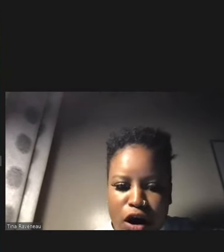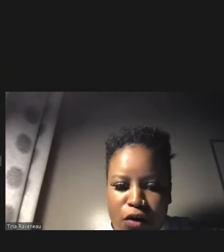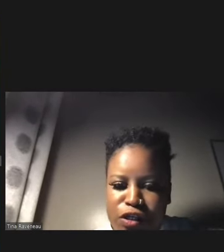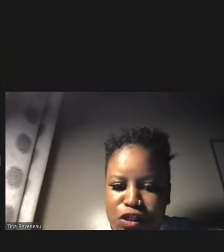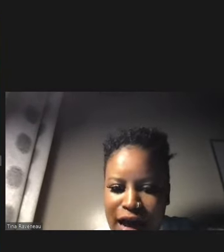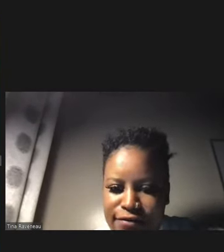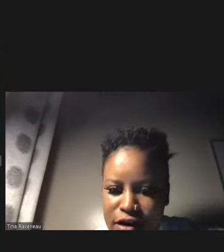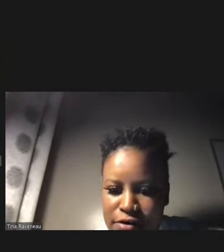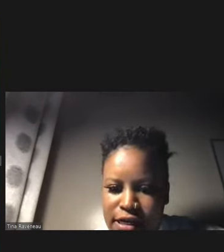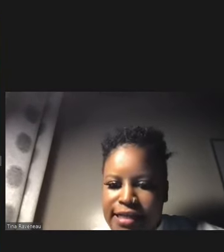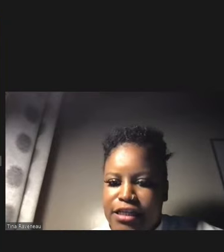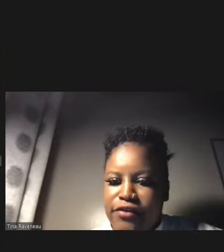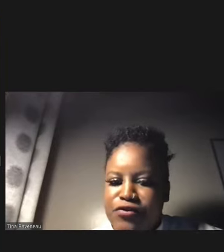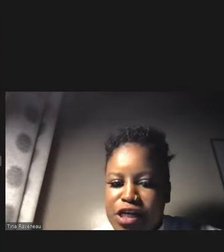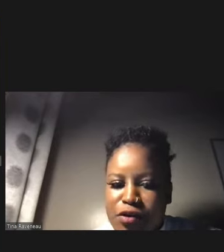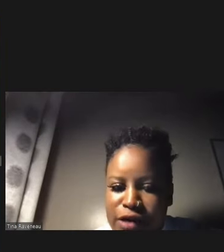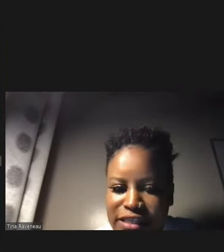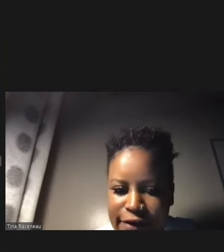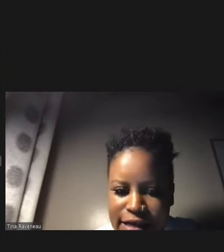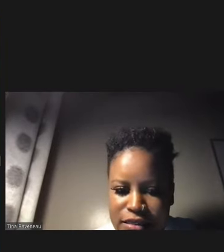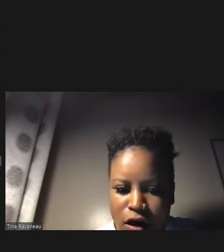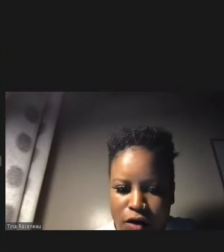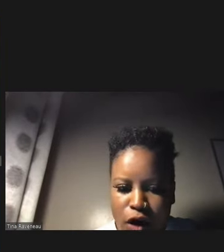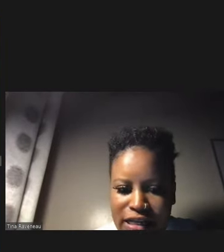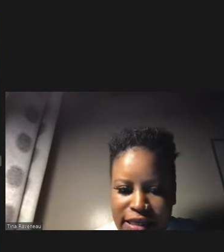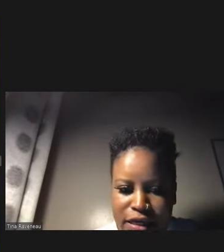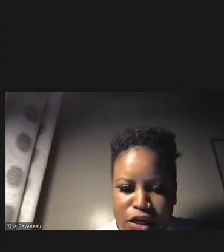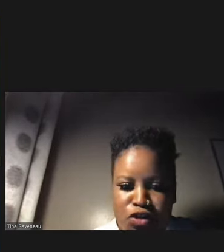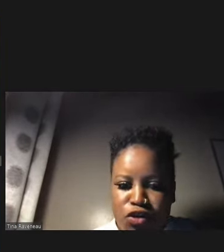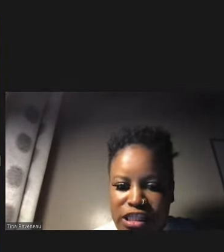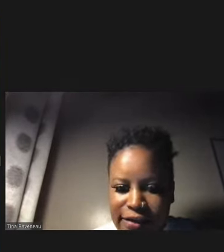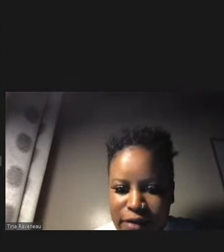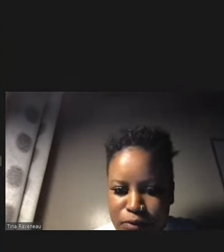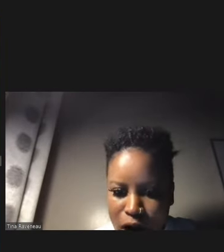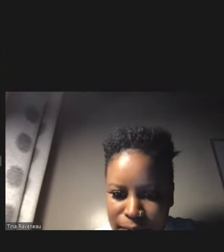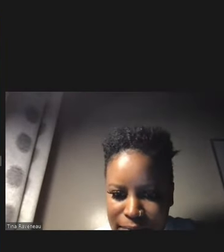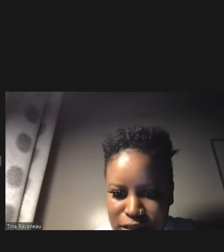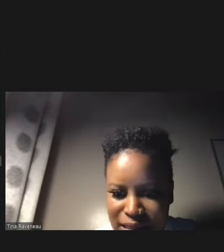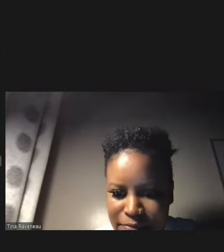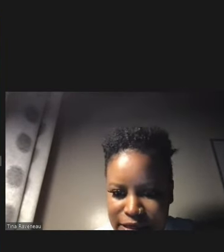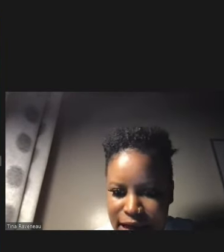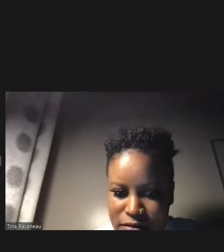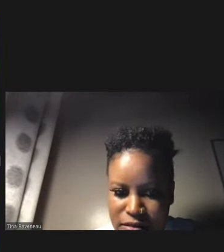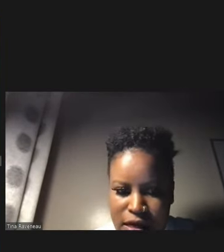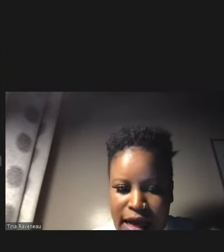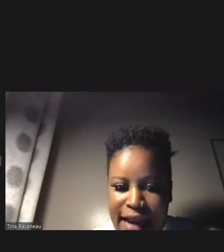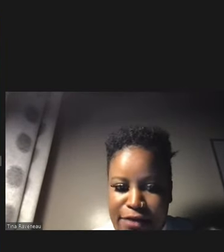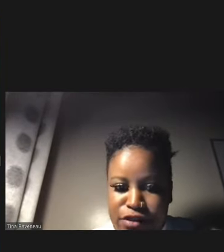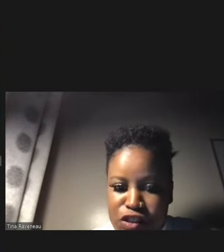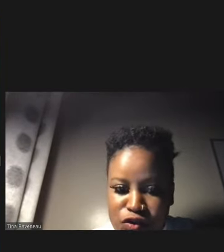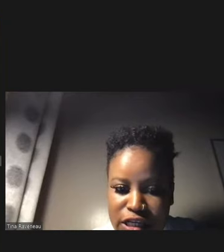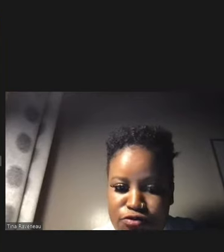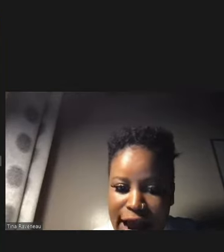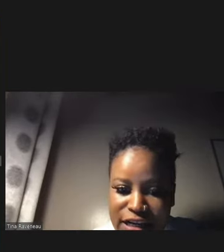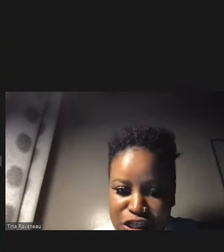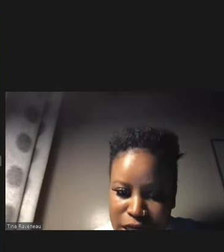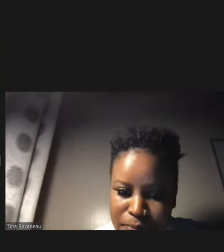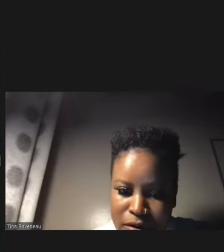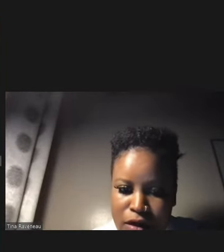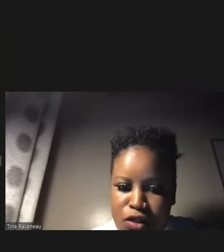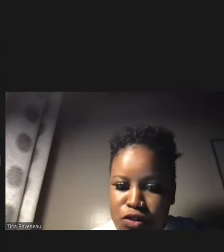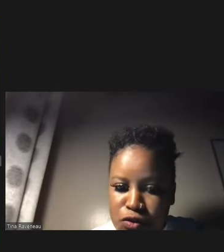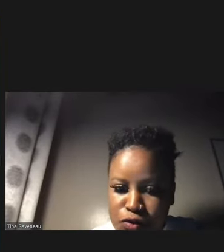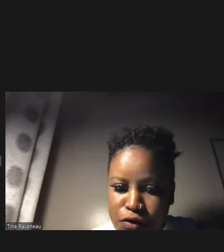In New York, we should have learned that if you increase fares on one thing, you shift the problem to something else, like reducing